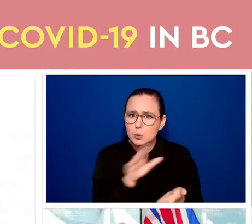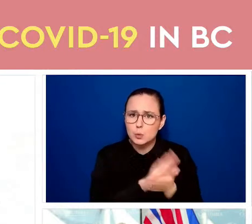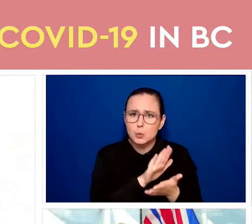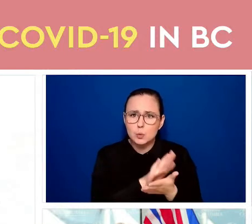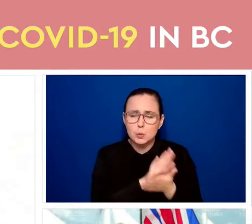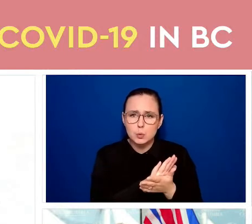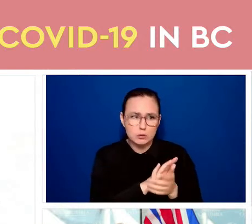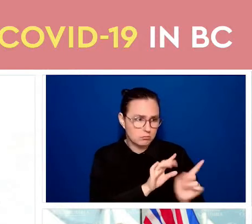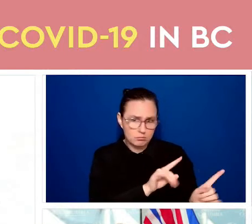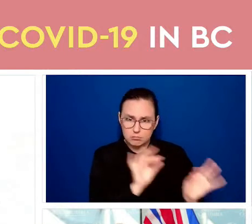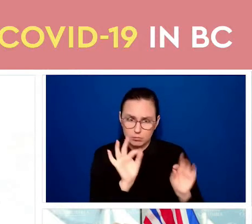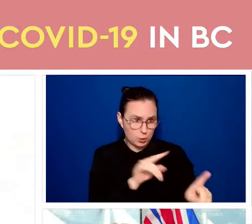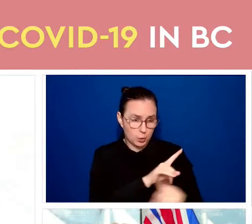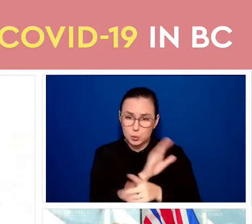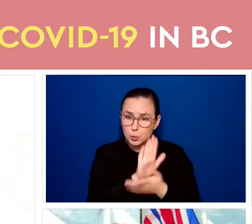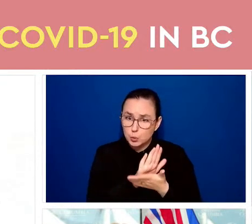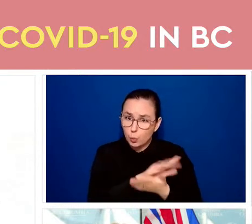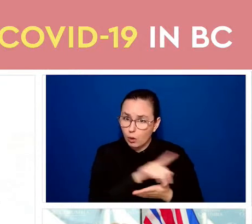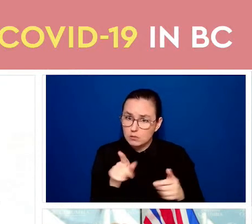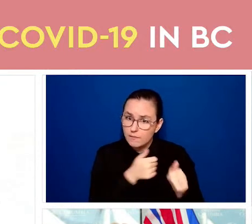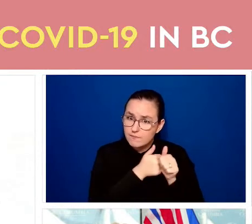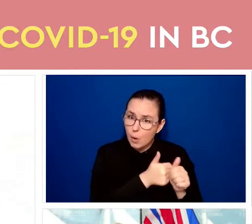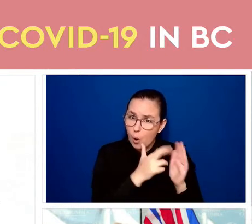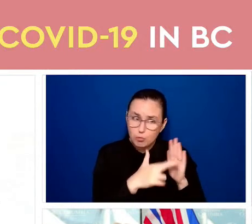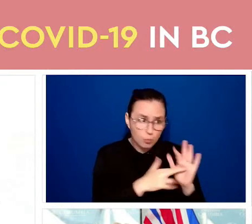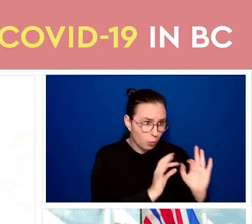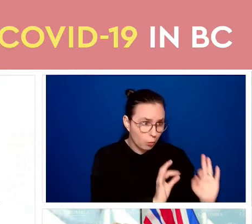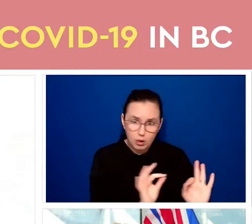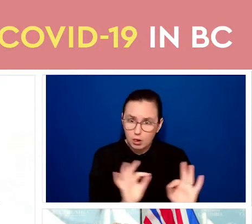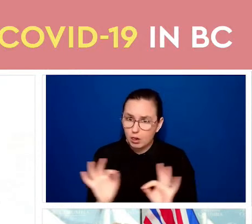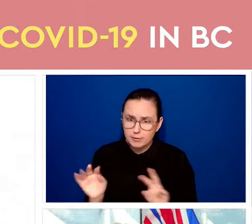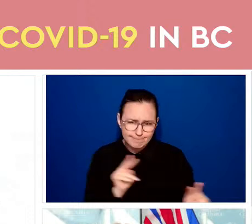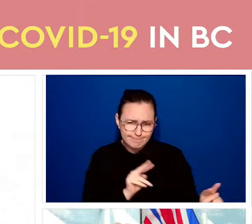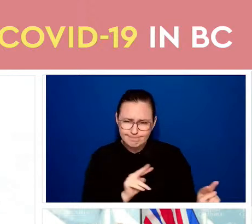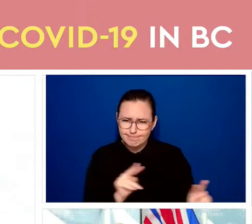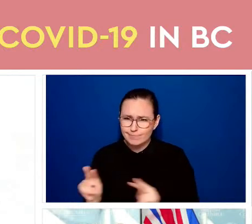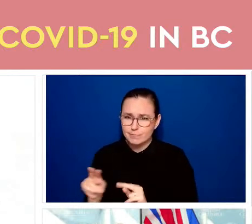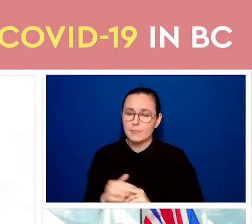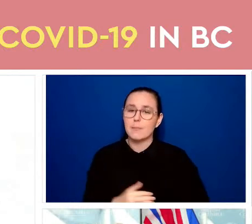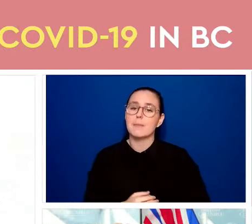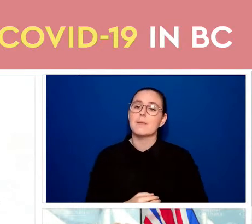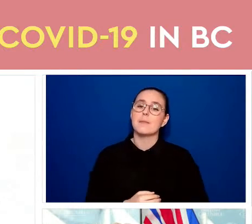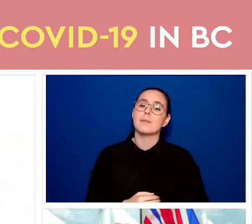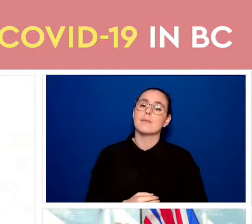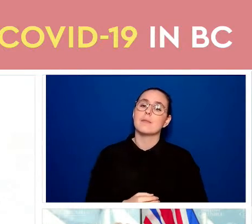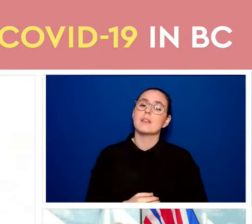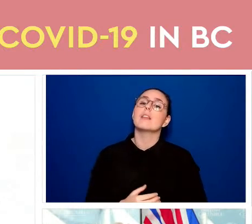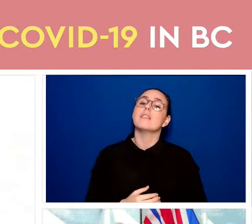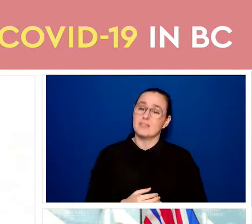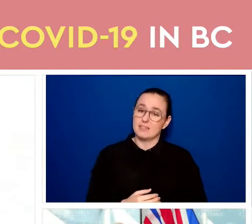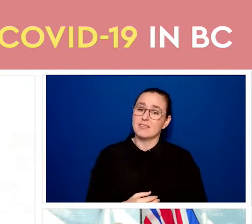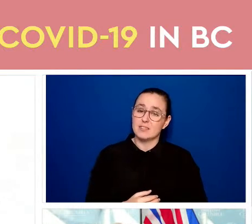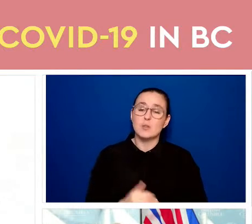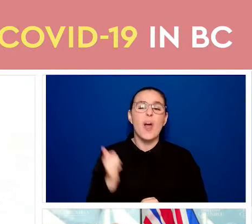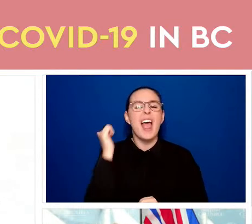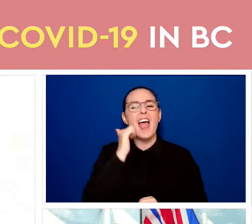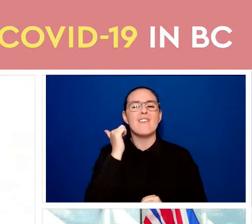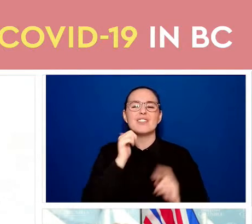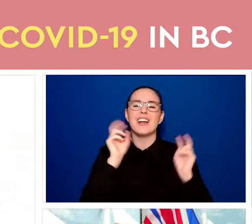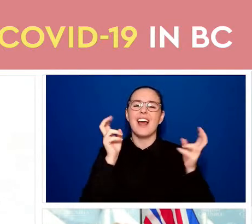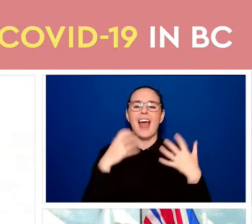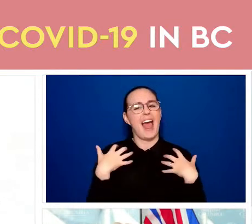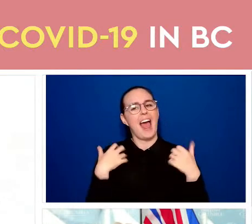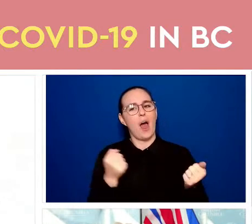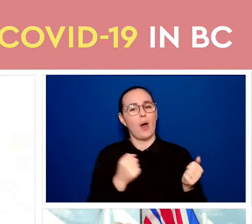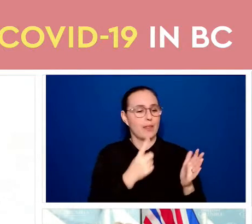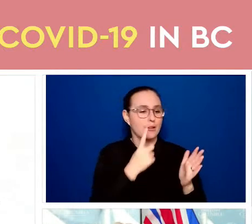them. So one of the important ones is the daily health check for all school staff and for children. What